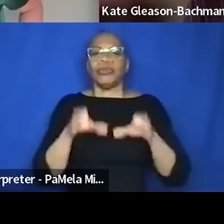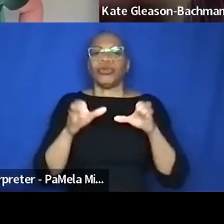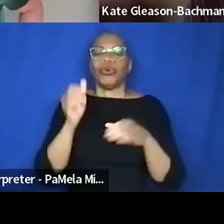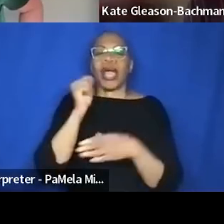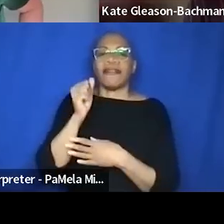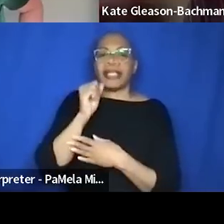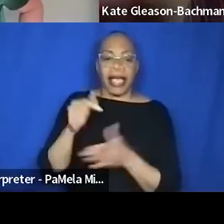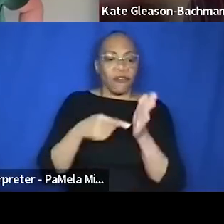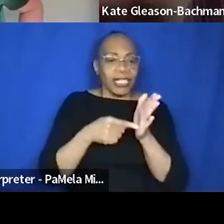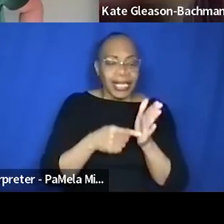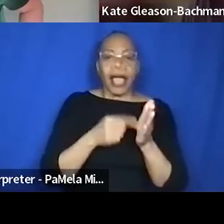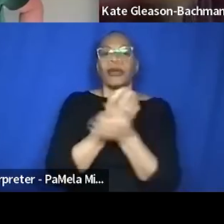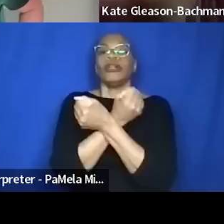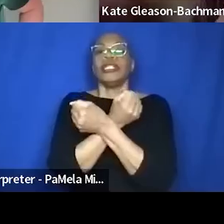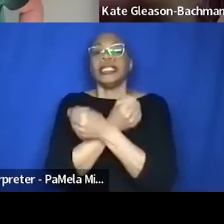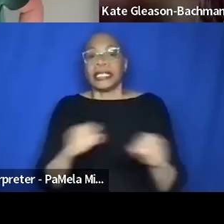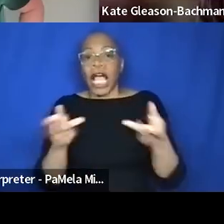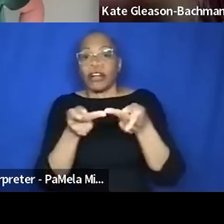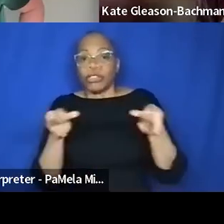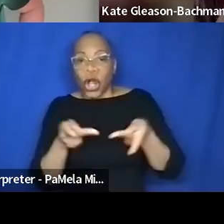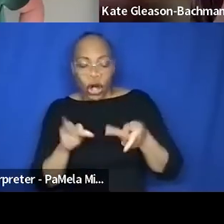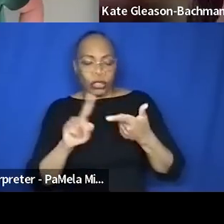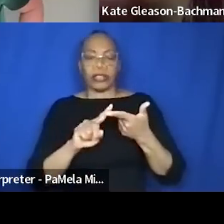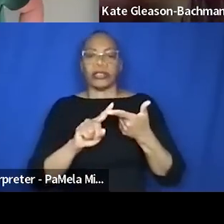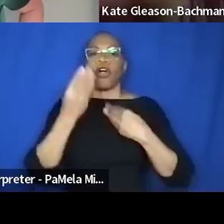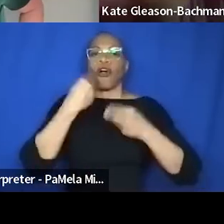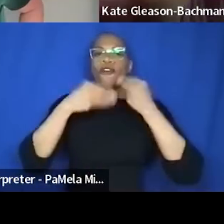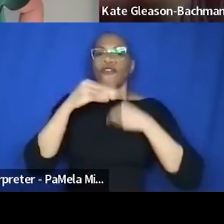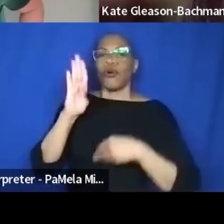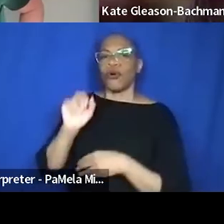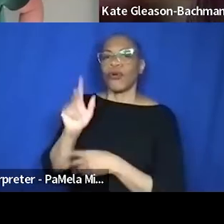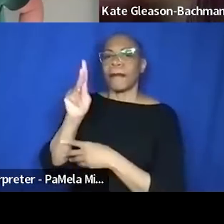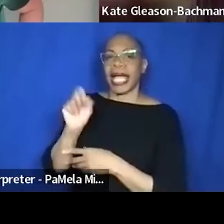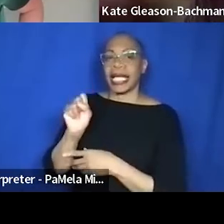nearby, food banks, even minor respites or heat respite.